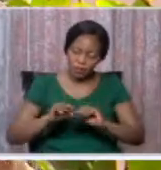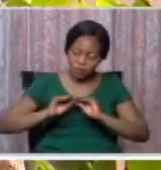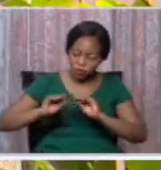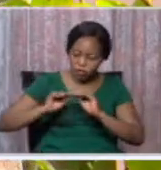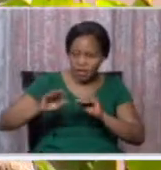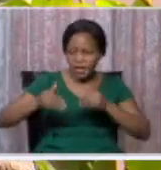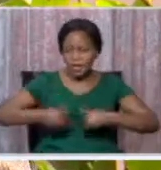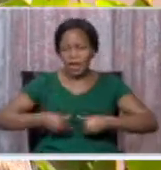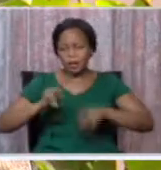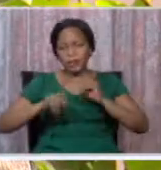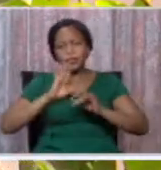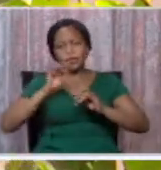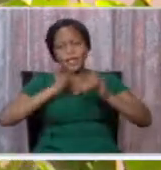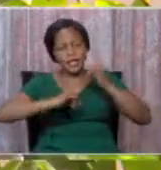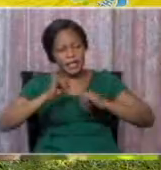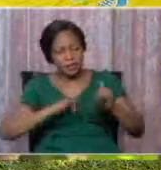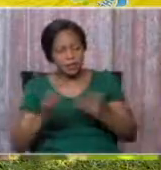responsible and respectable.